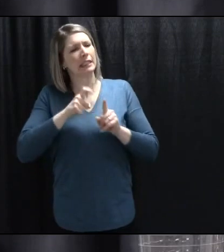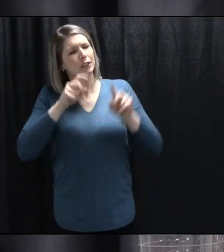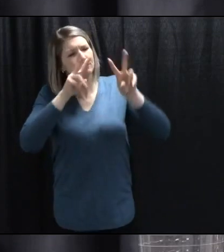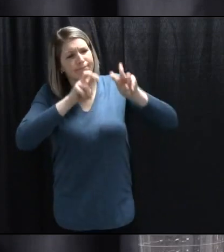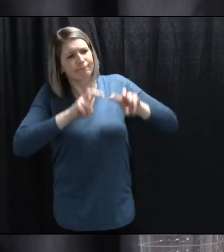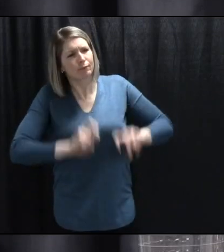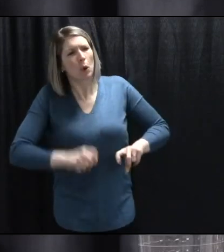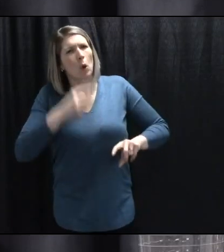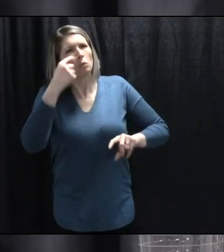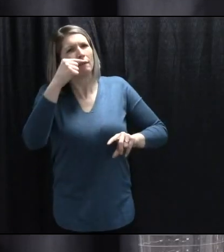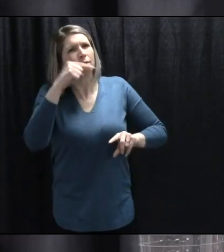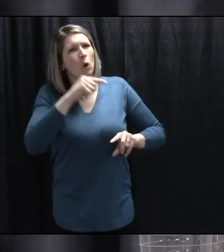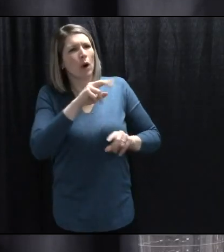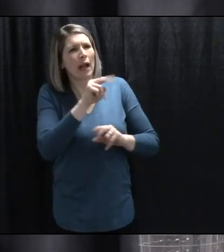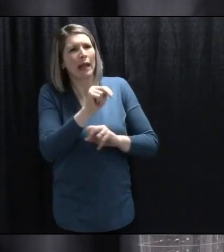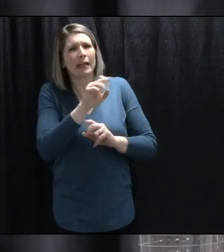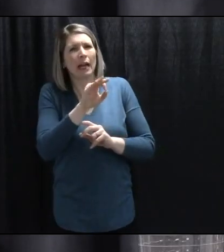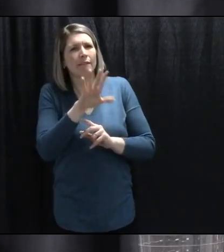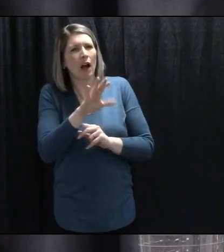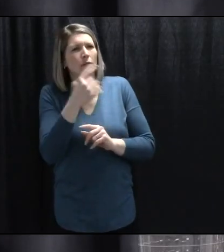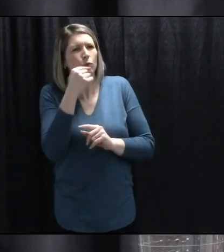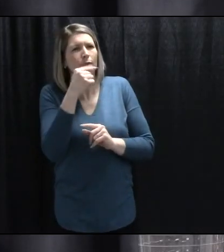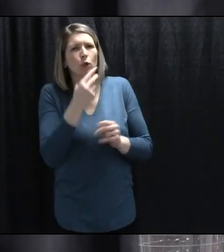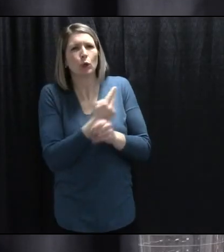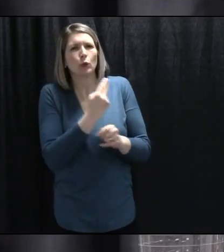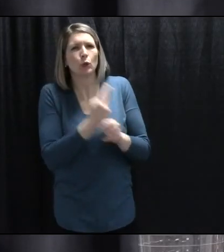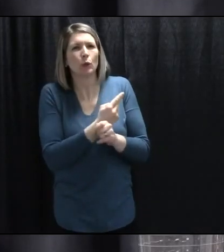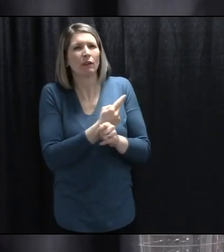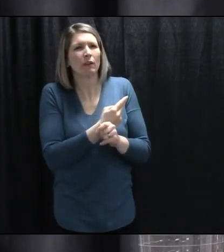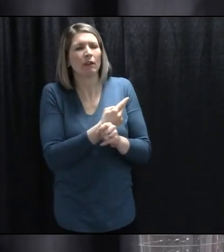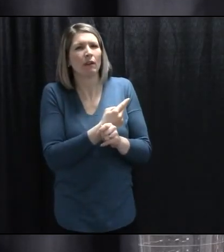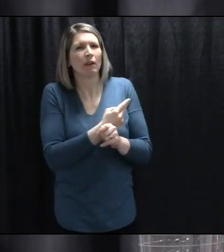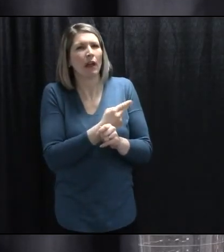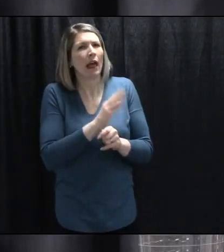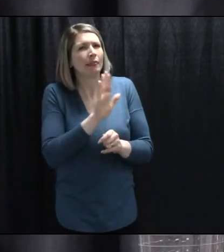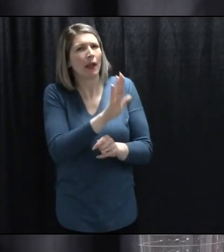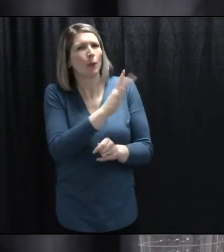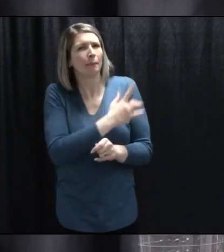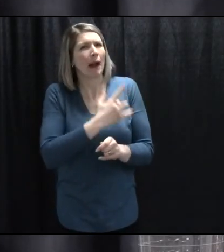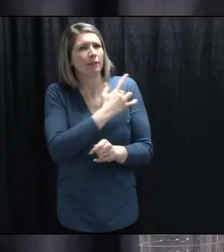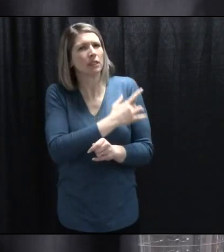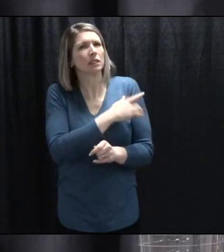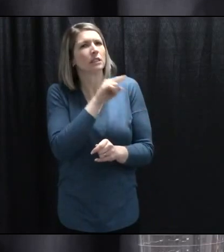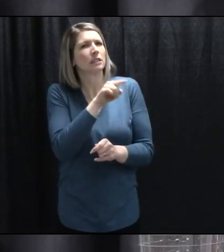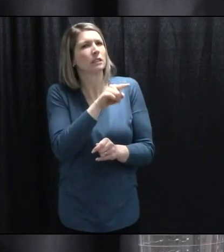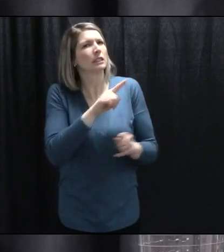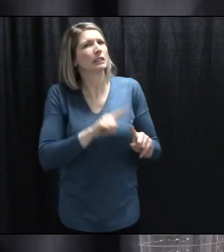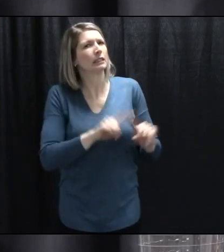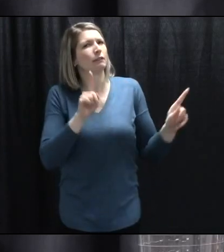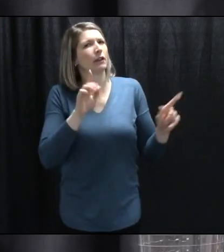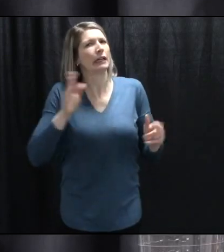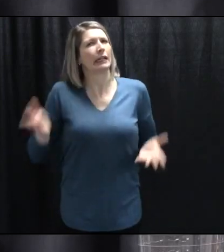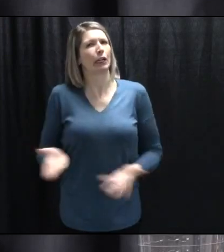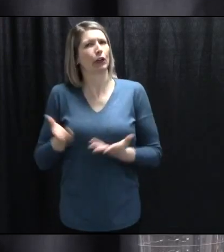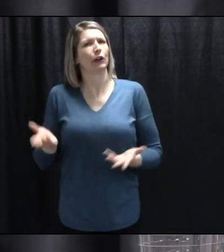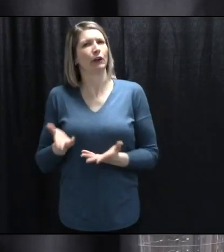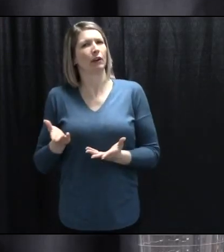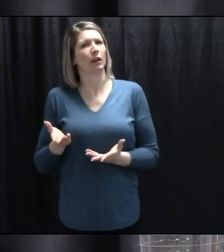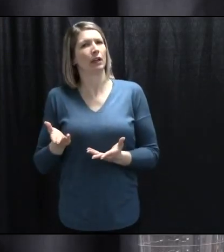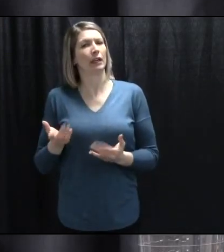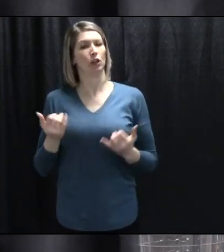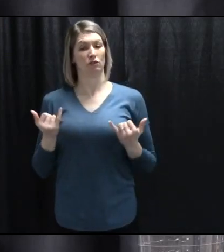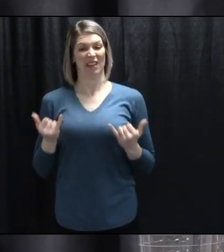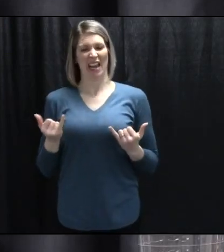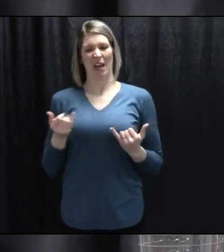being used for in those areas. The facts of the case are we have evidence-based guidelines that clearly